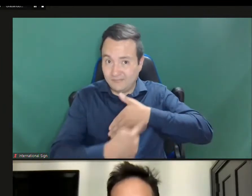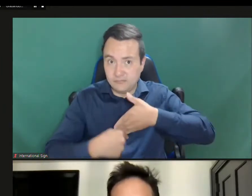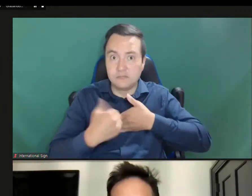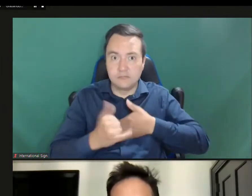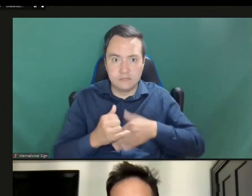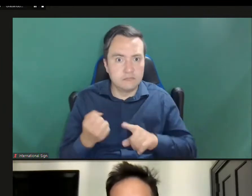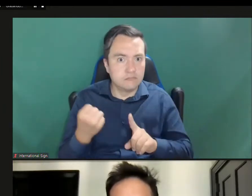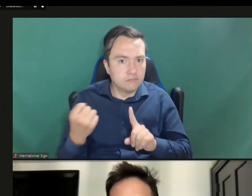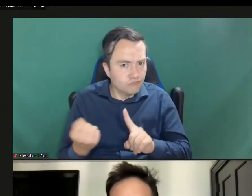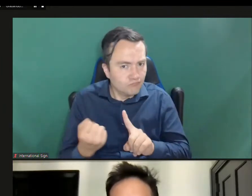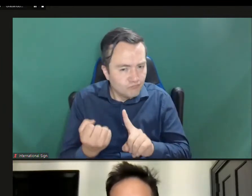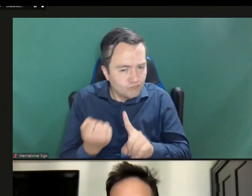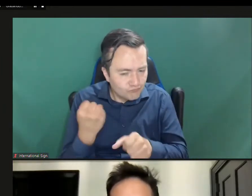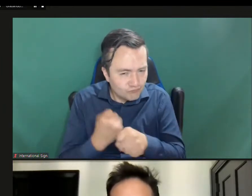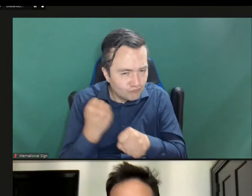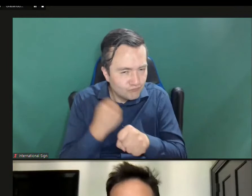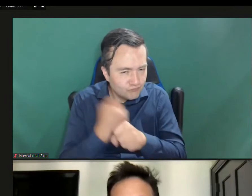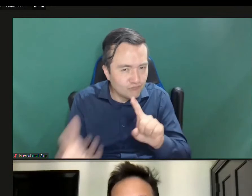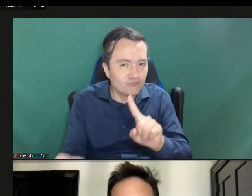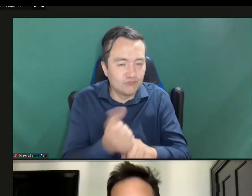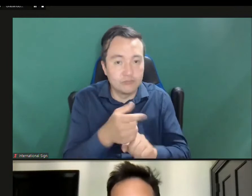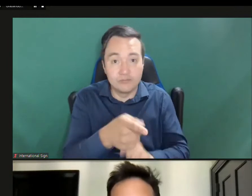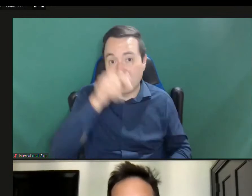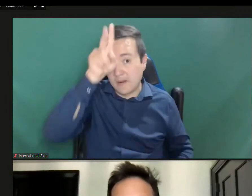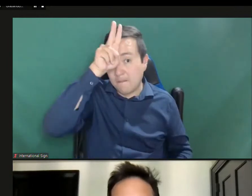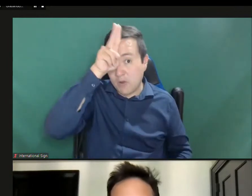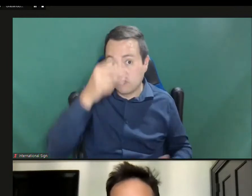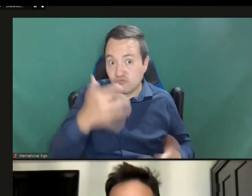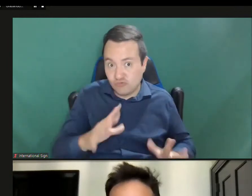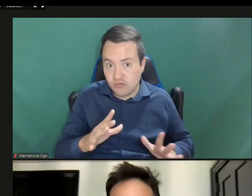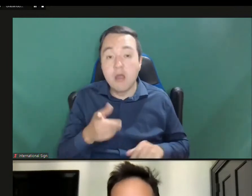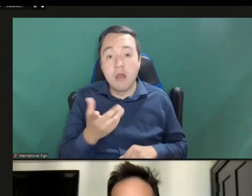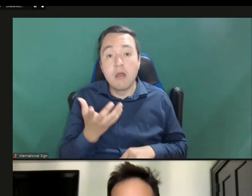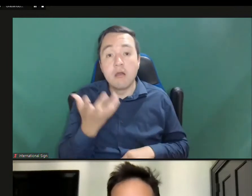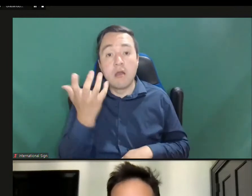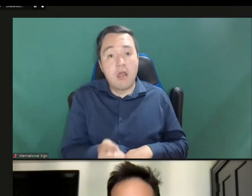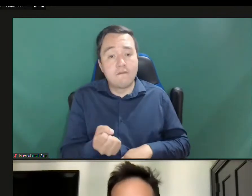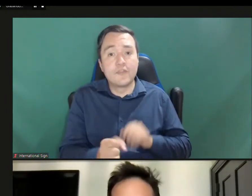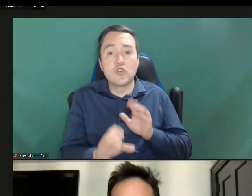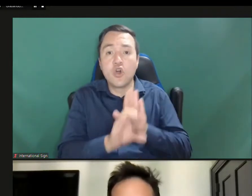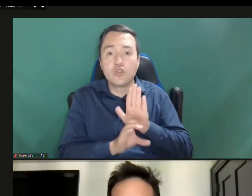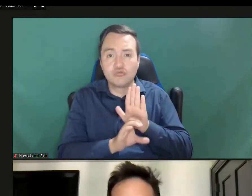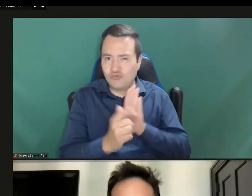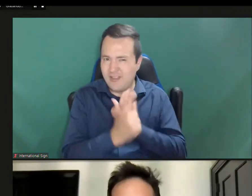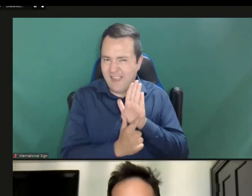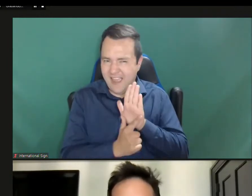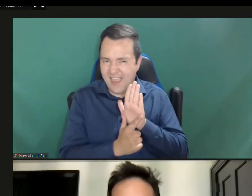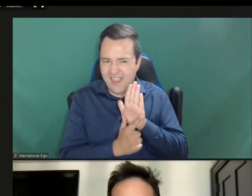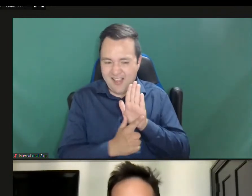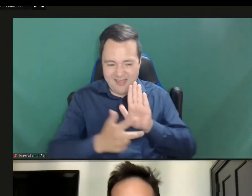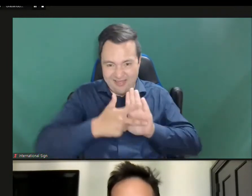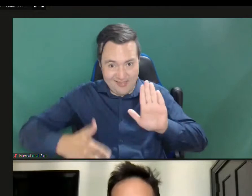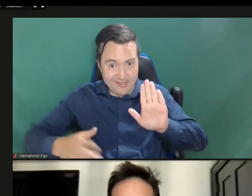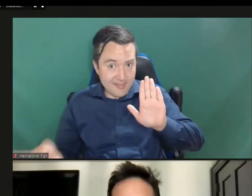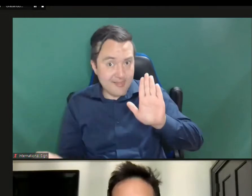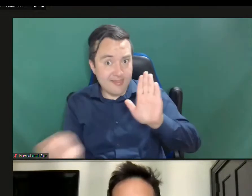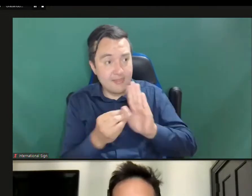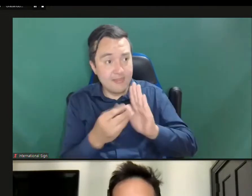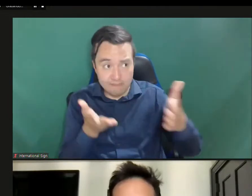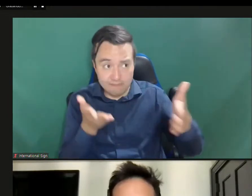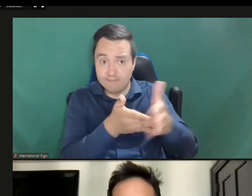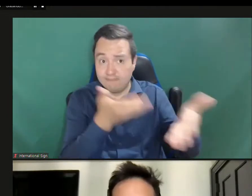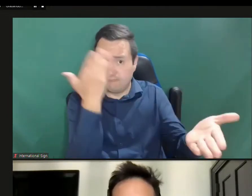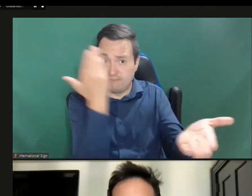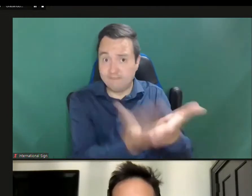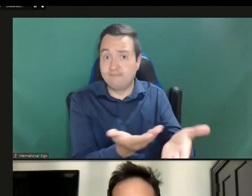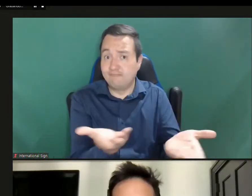We've seen an example of that in Latin America. There was an attempt to backslide in Peru, and there was a constitutional ruling